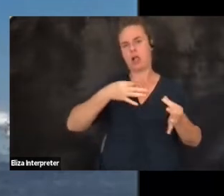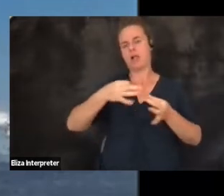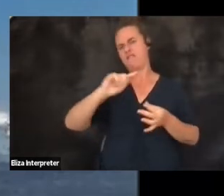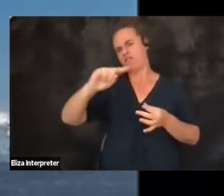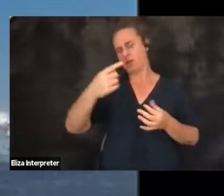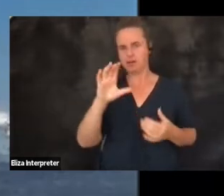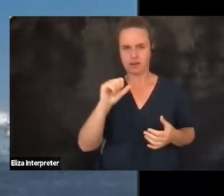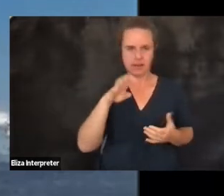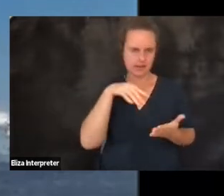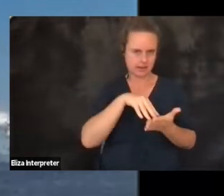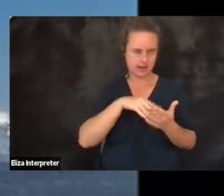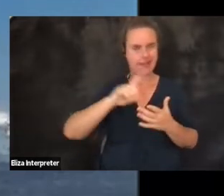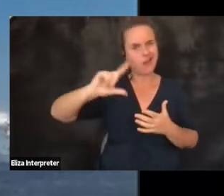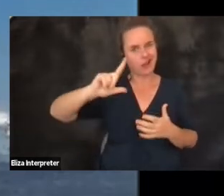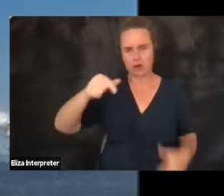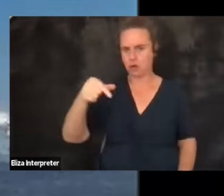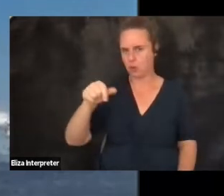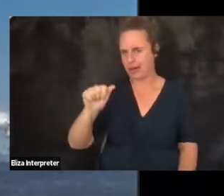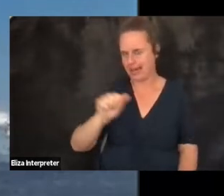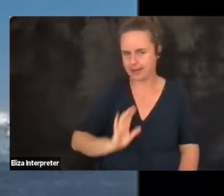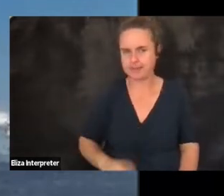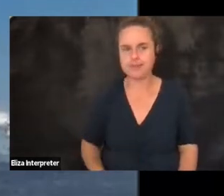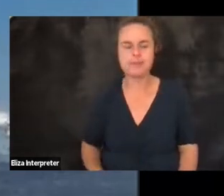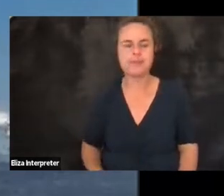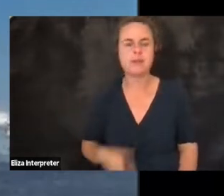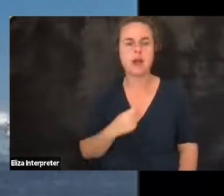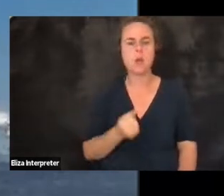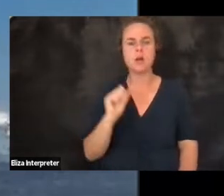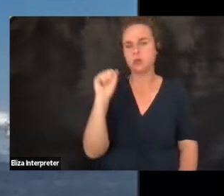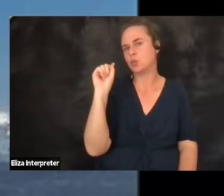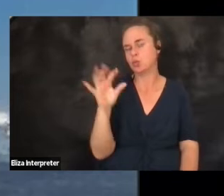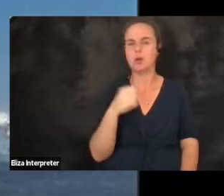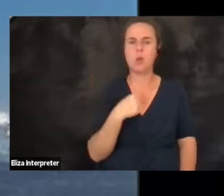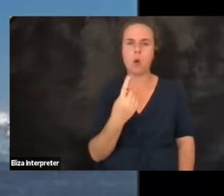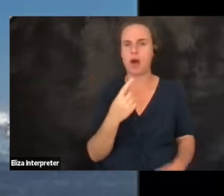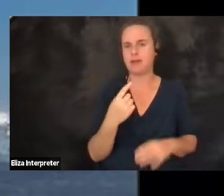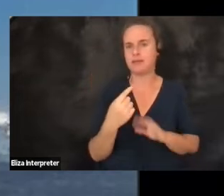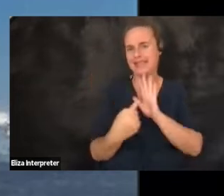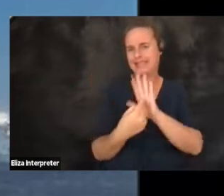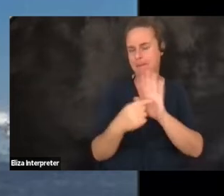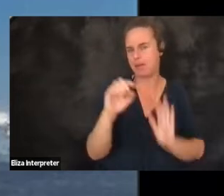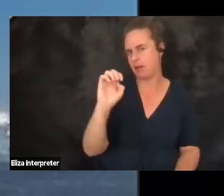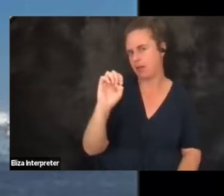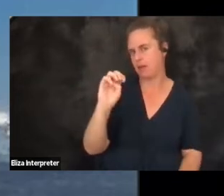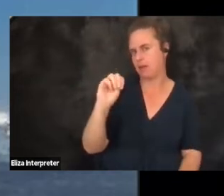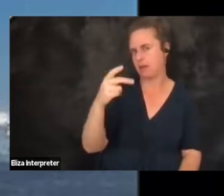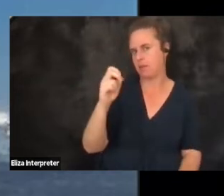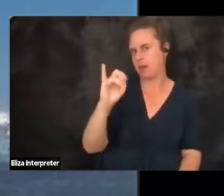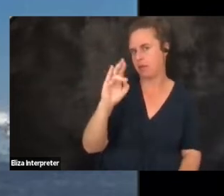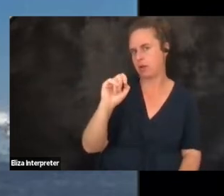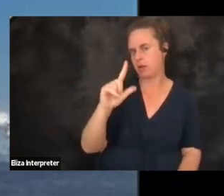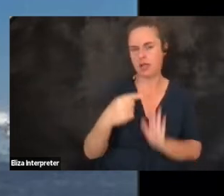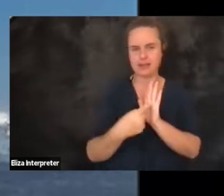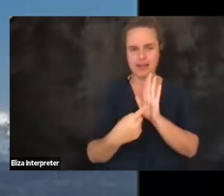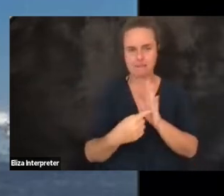to give you an empirical example of how this might work. And the community that I'm going to